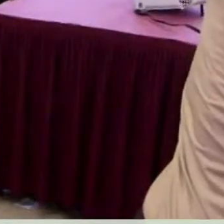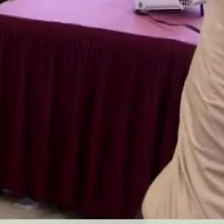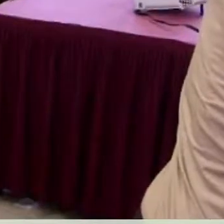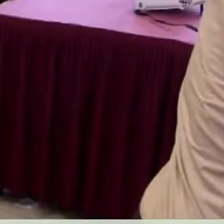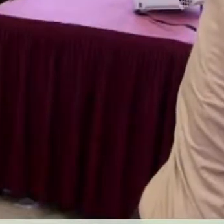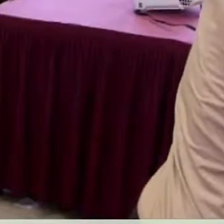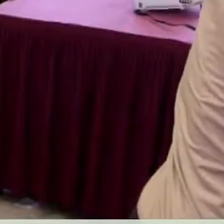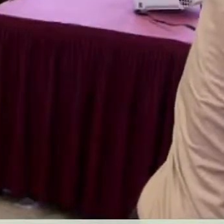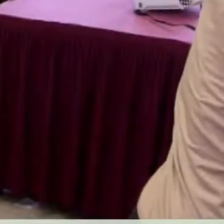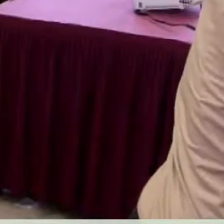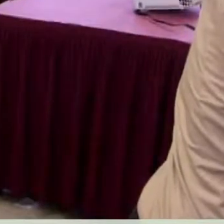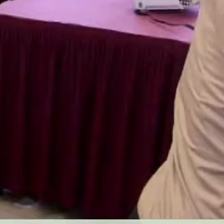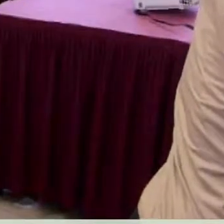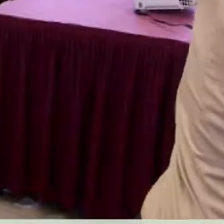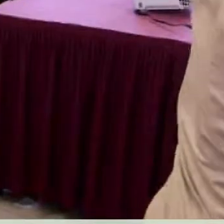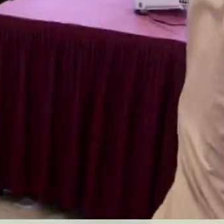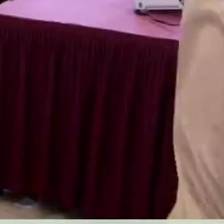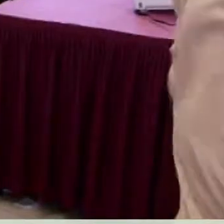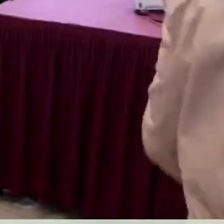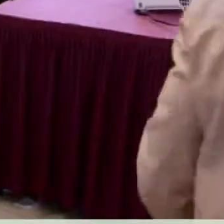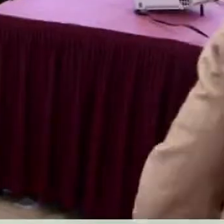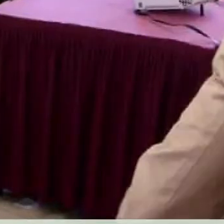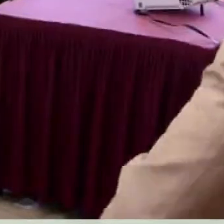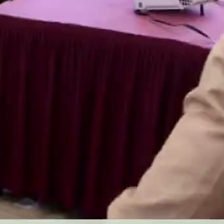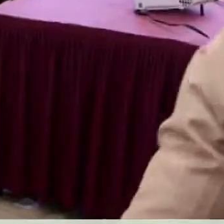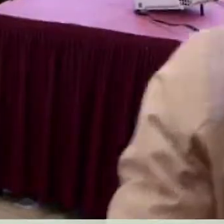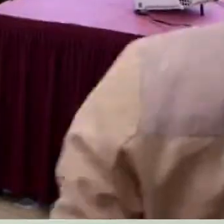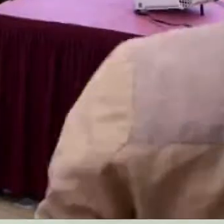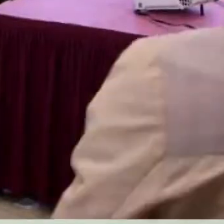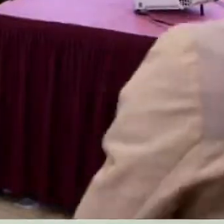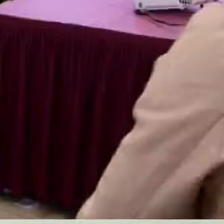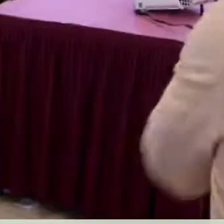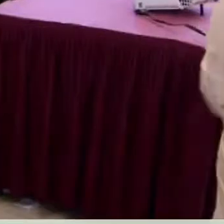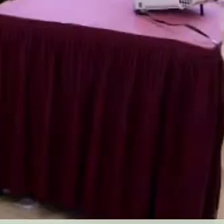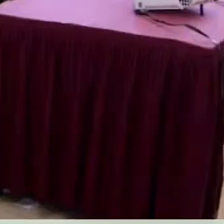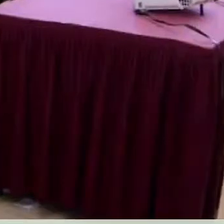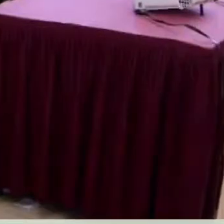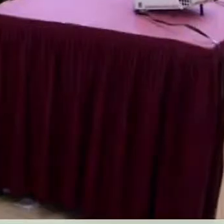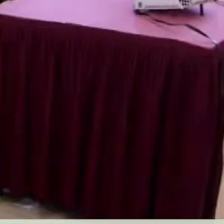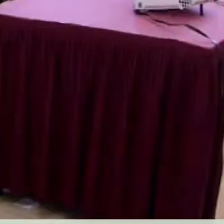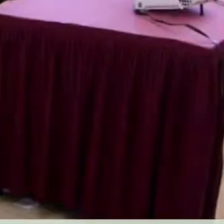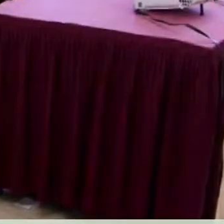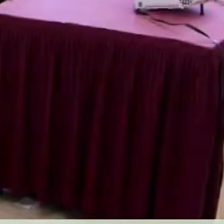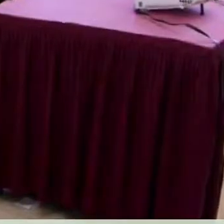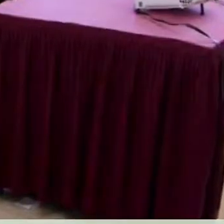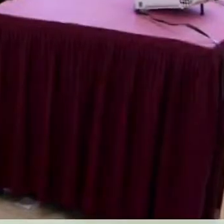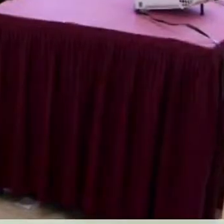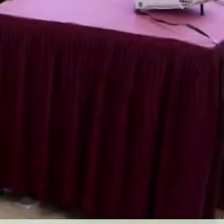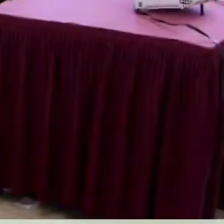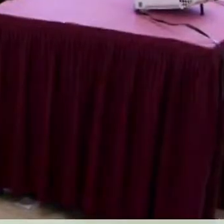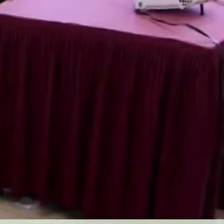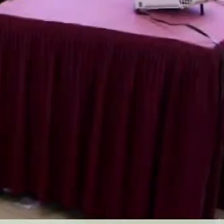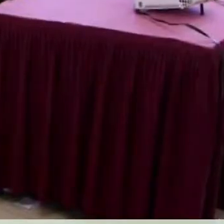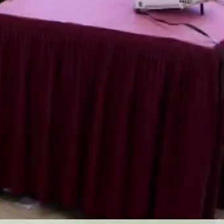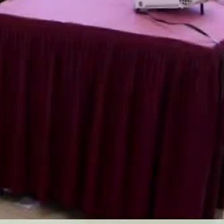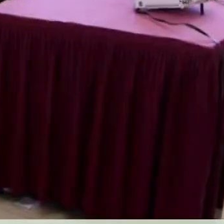my presentation, my paper was limited to only what I have here, because I'm trying not to repeat what other people have